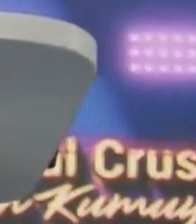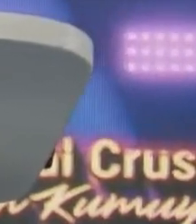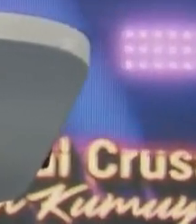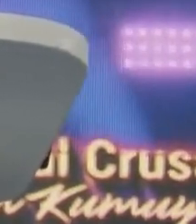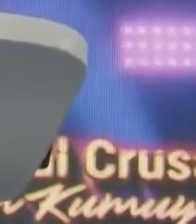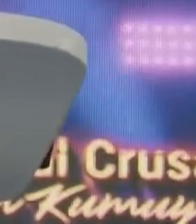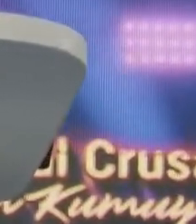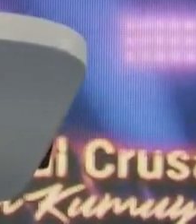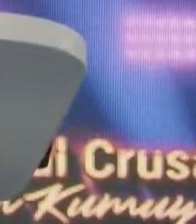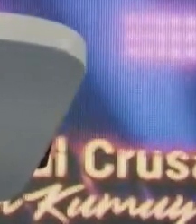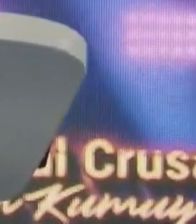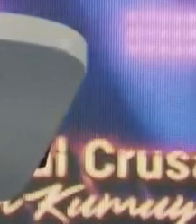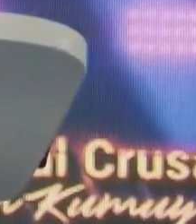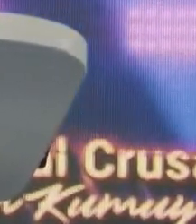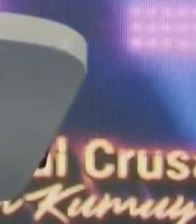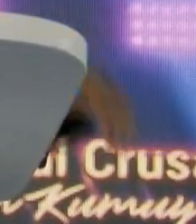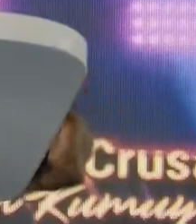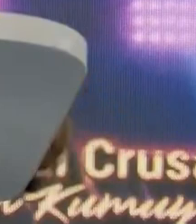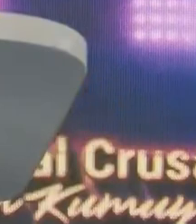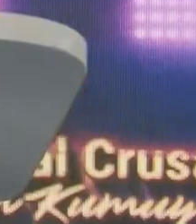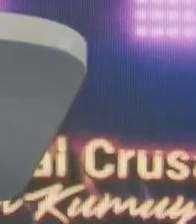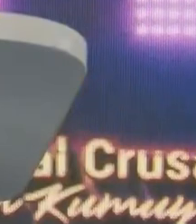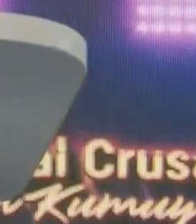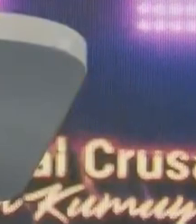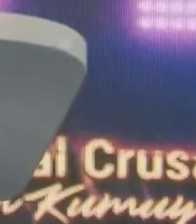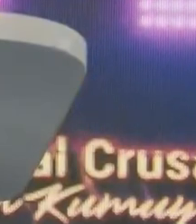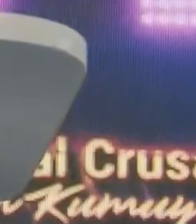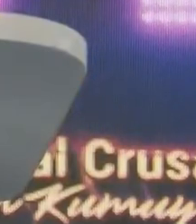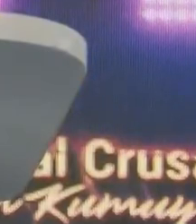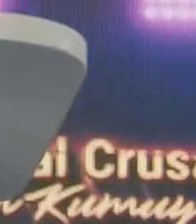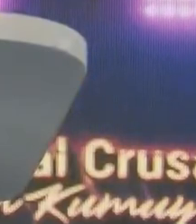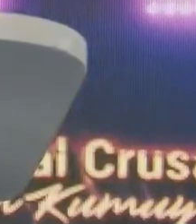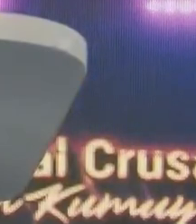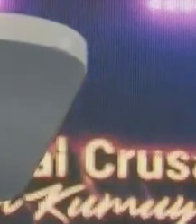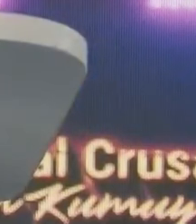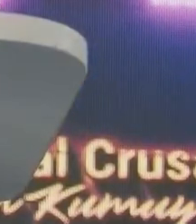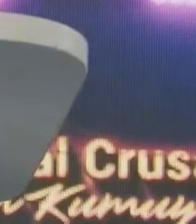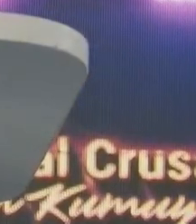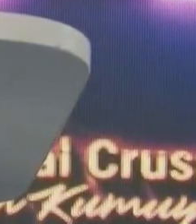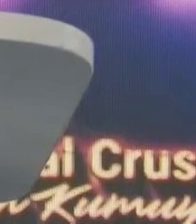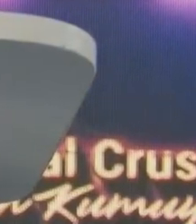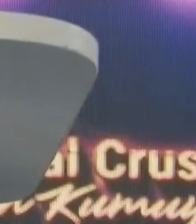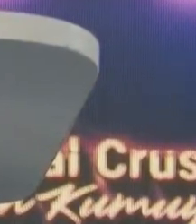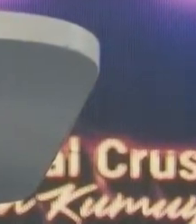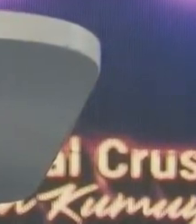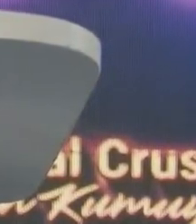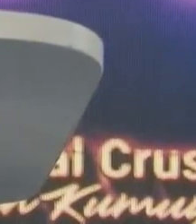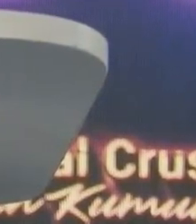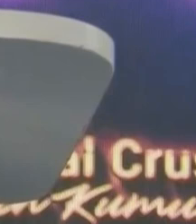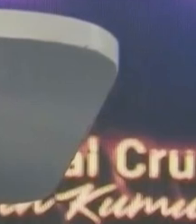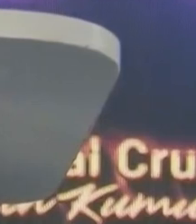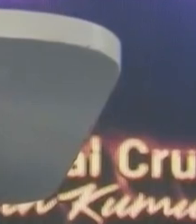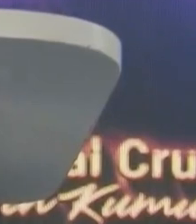come. Here am I, I come. Let his presence go with you. Don't be satisfied with